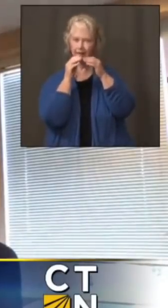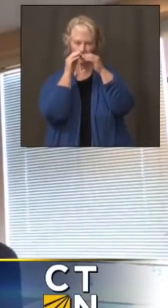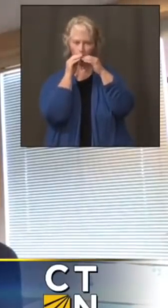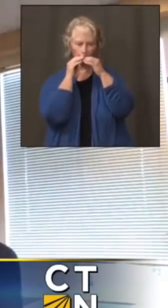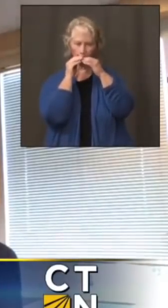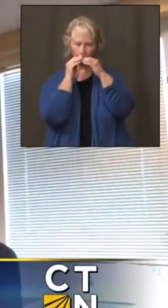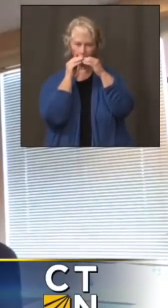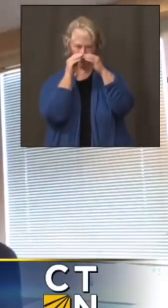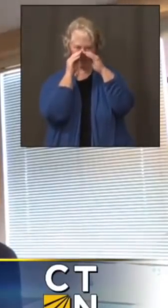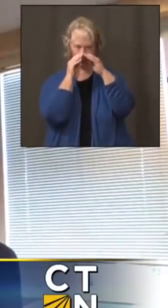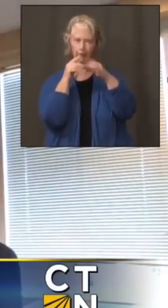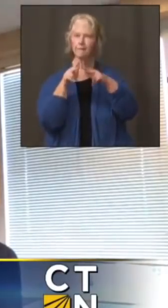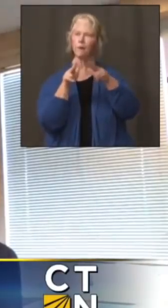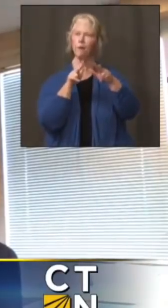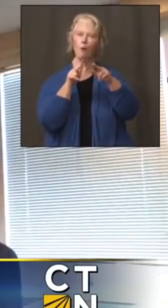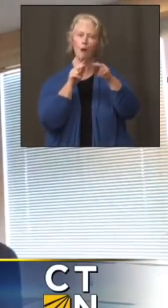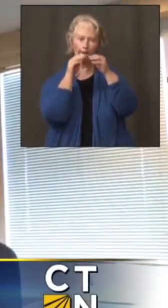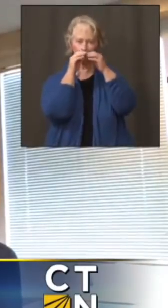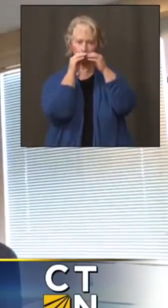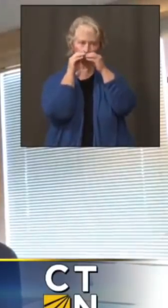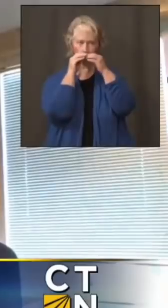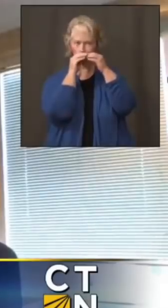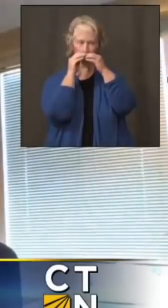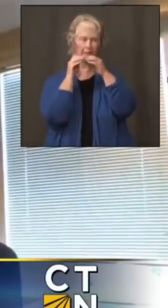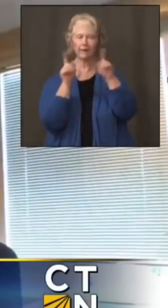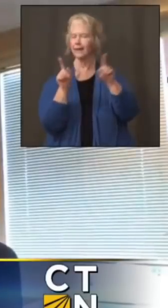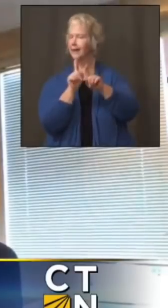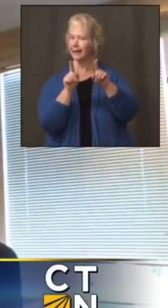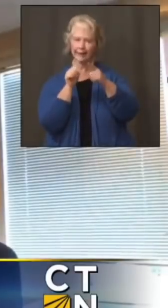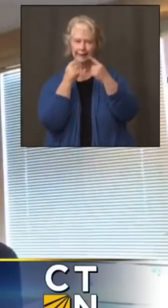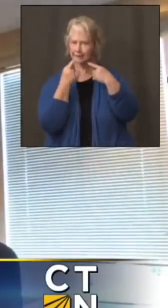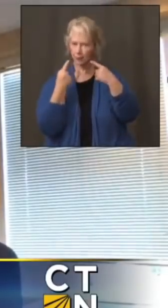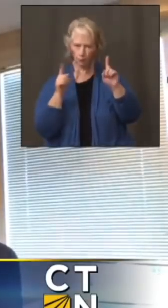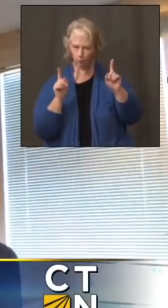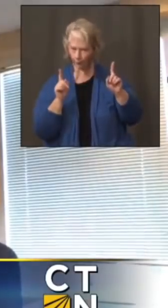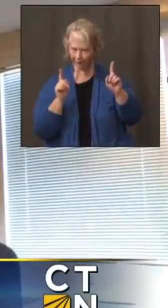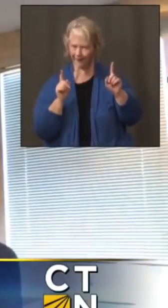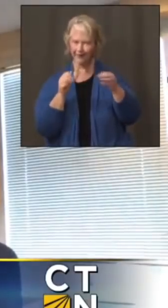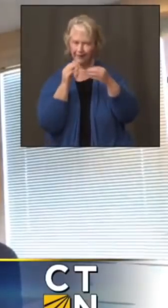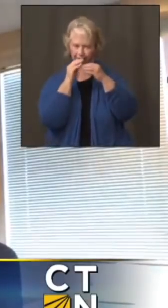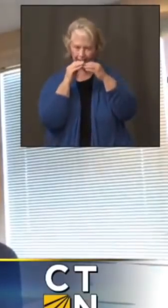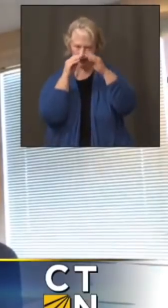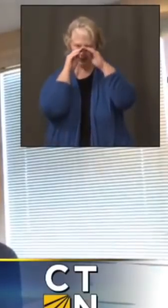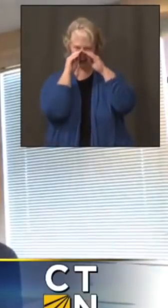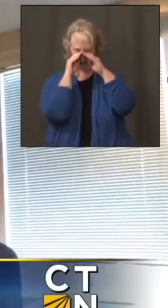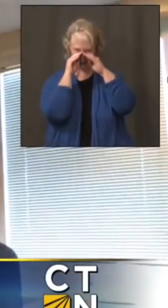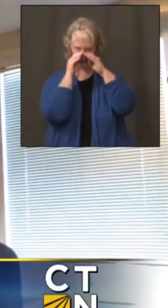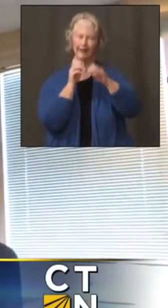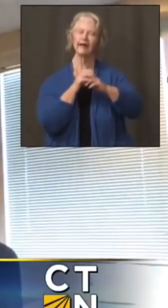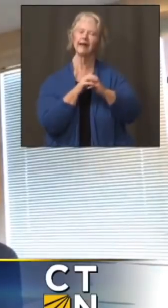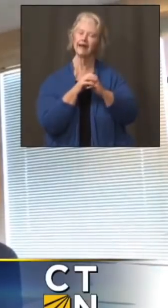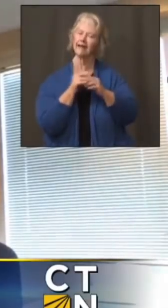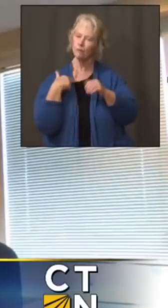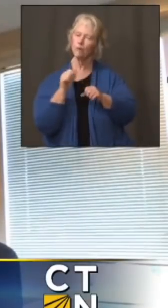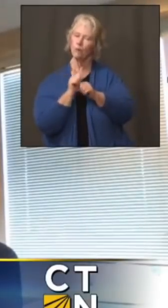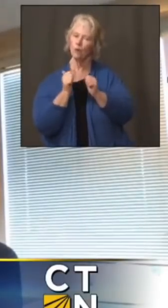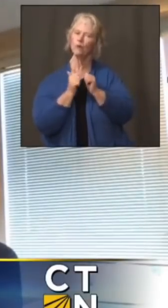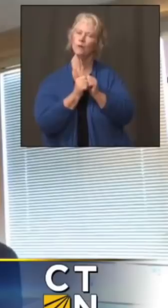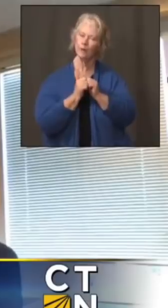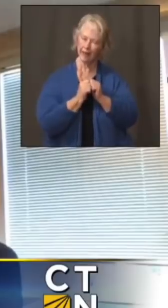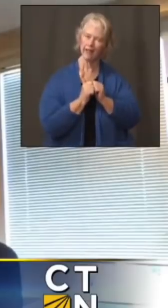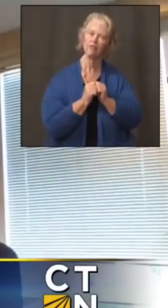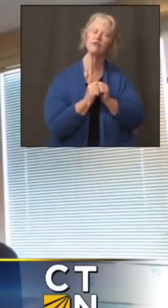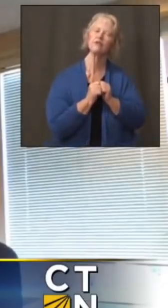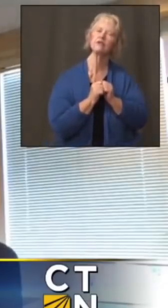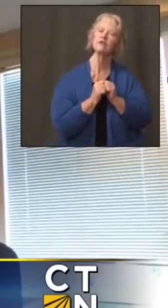one. We see people walking around with the mask under the nose. It doesn't work quite as well. So just all of us working together and pulling together,